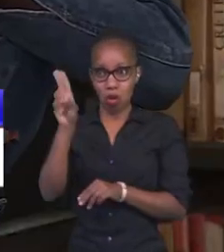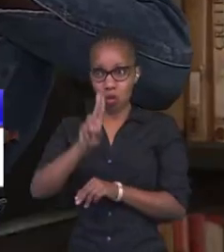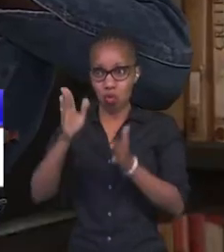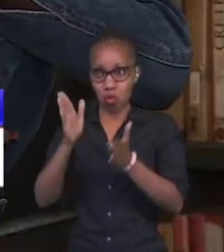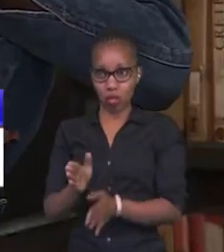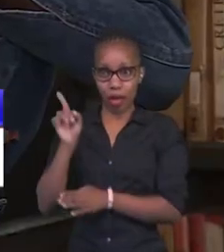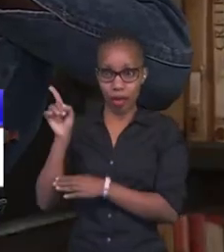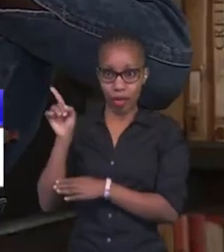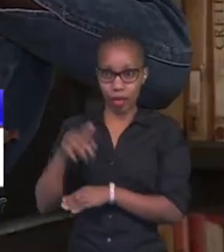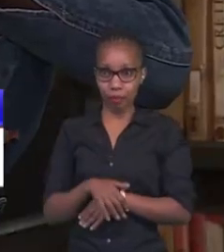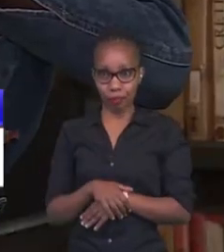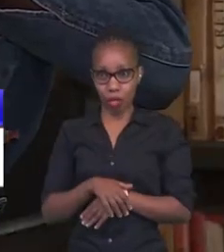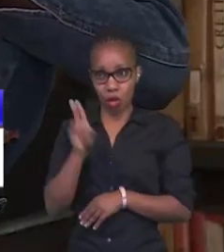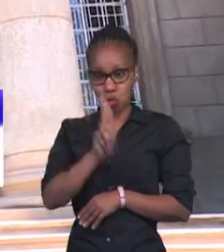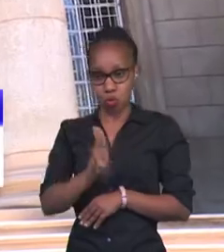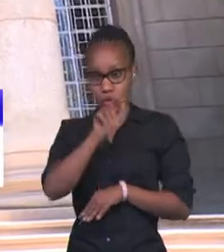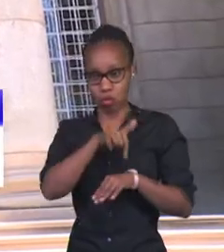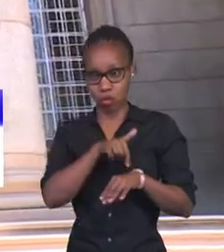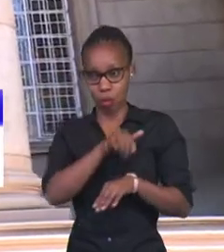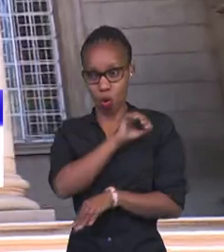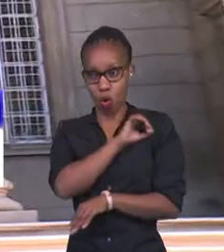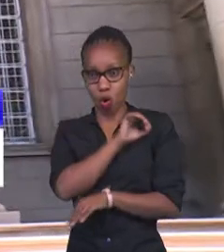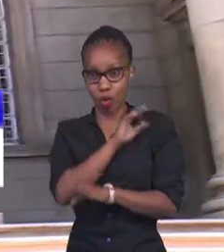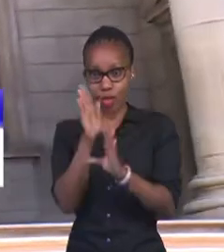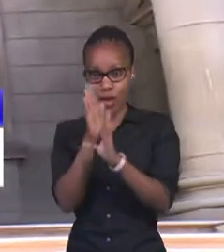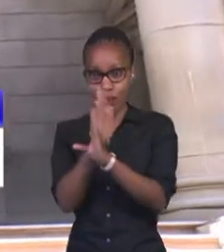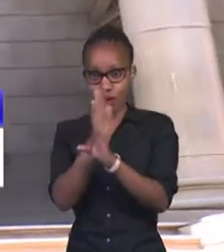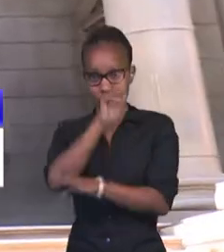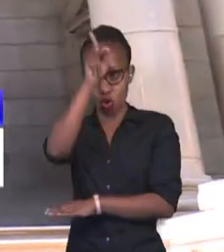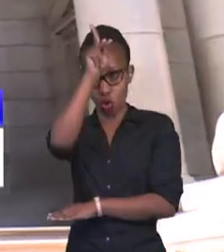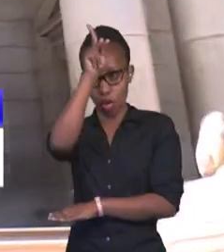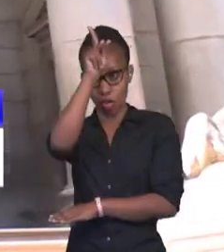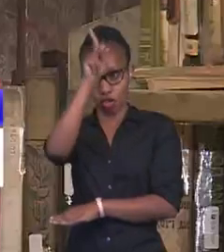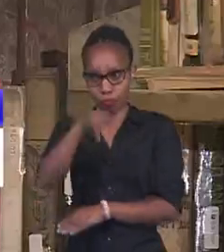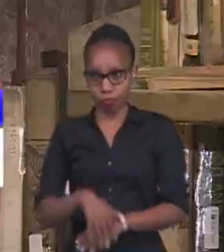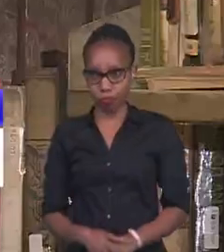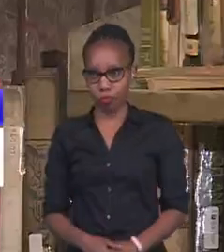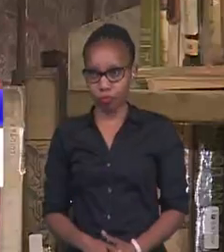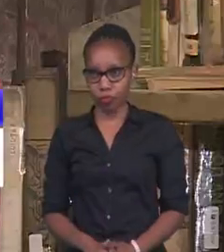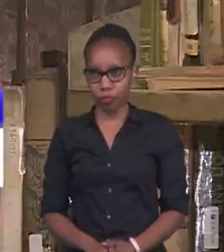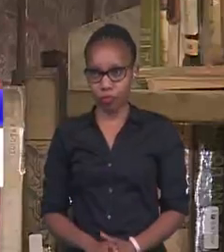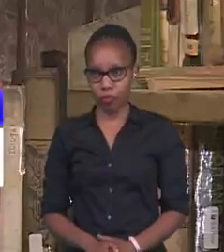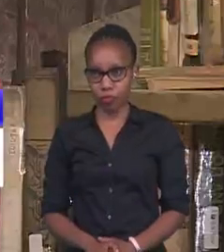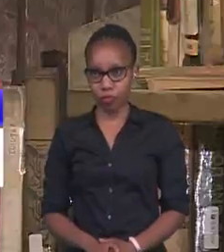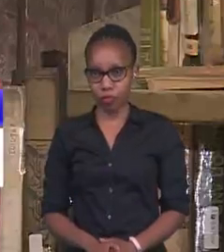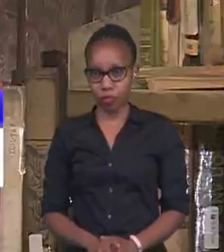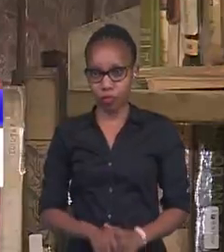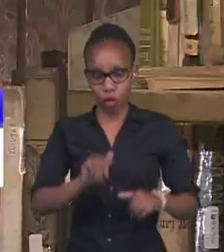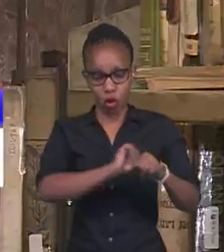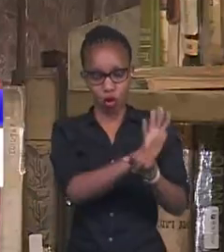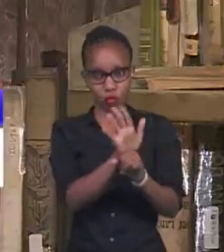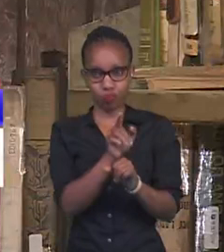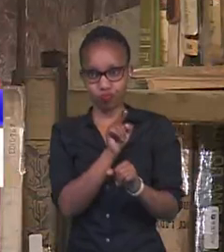here making the maximum of their time in the hidden treasure of knowledge. As a result of the